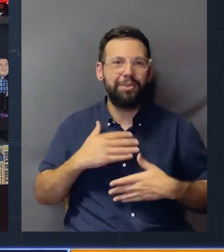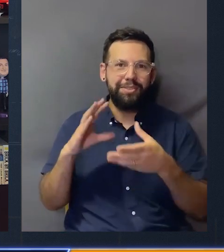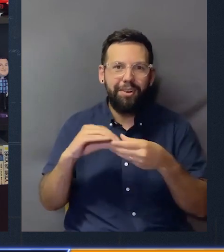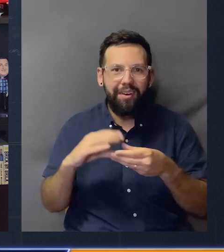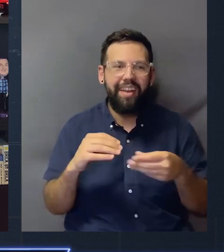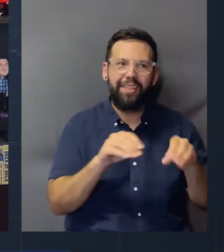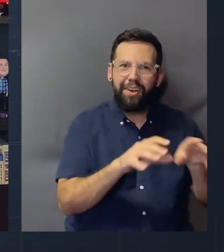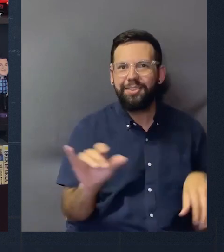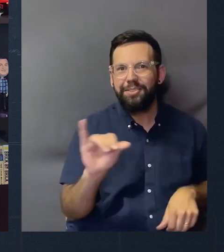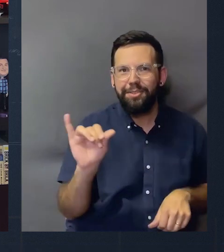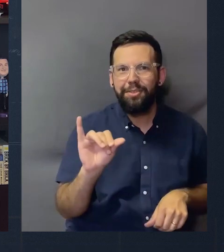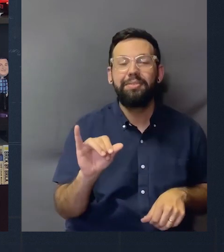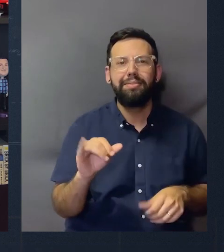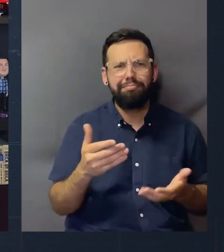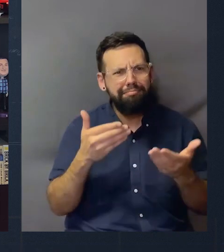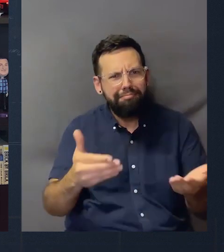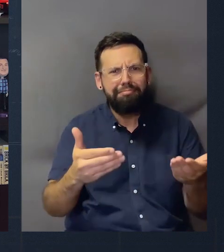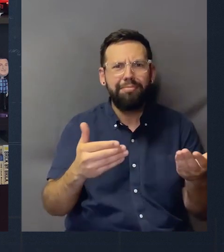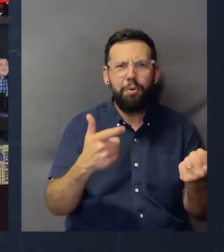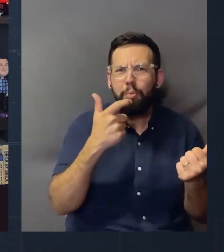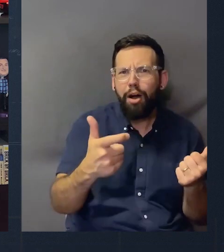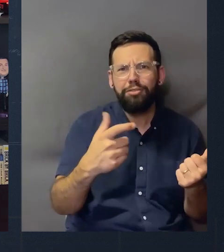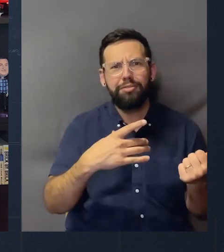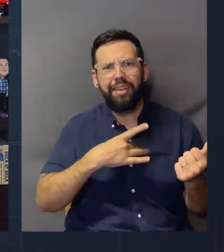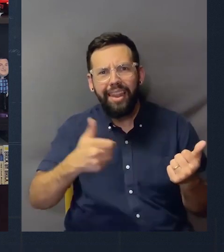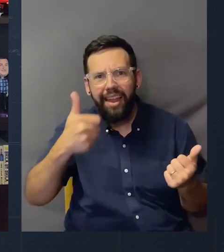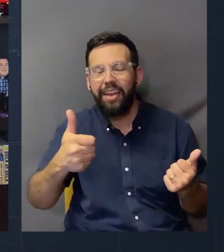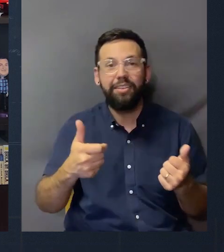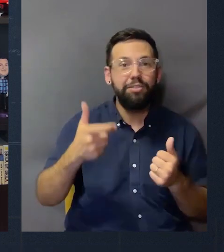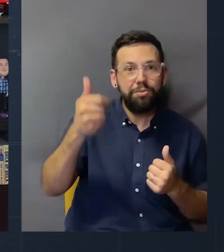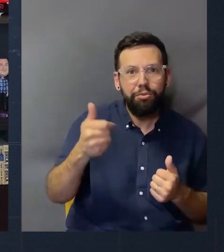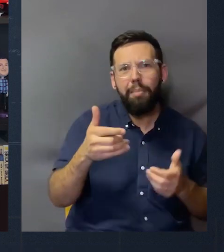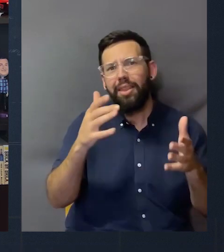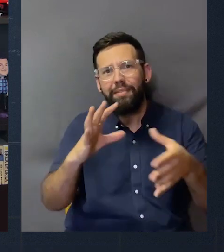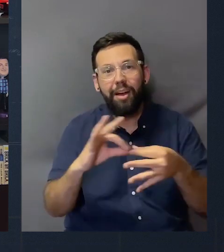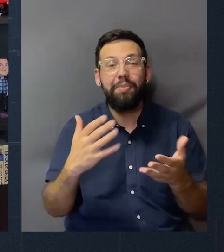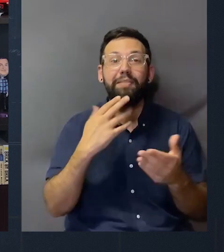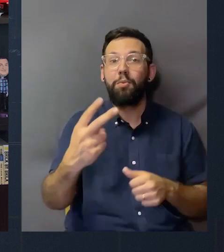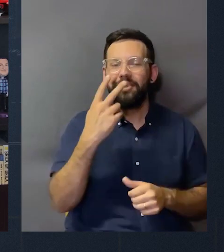like, subscribe, leave a comment of your own. Thanks for watching. We'll see you again soon.